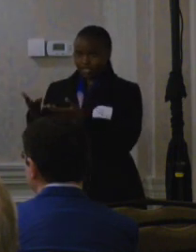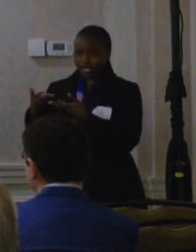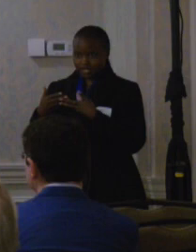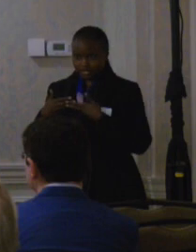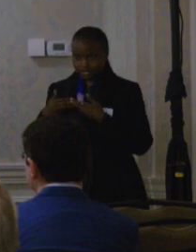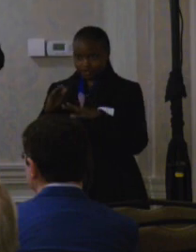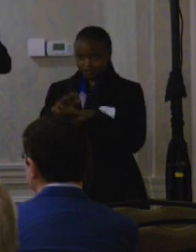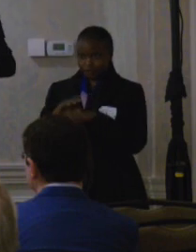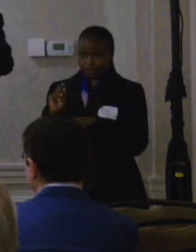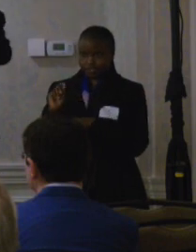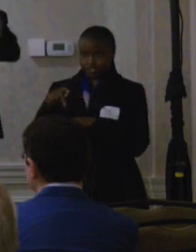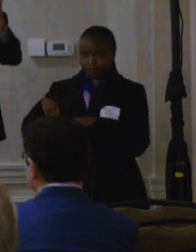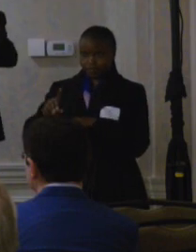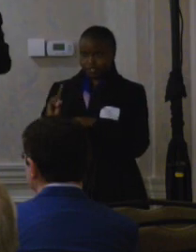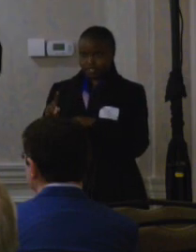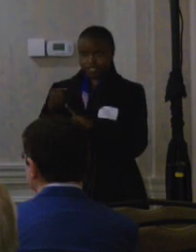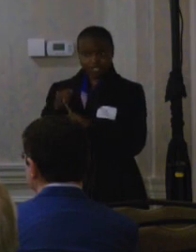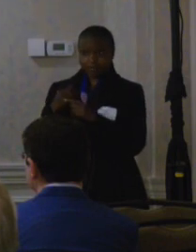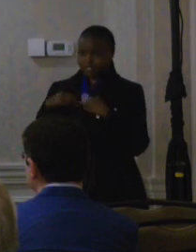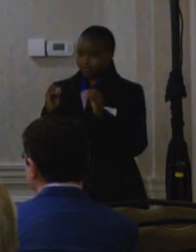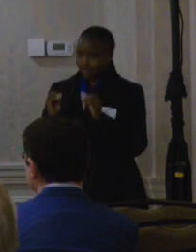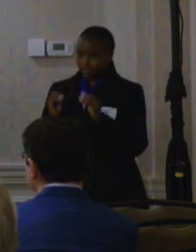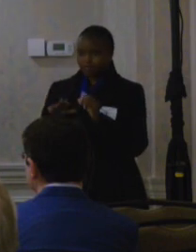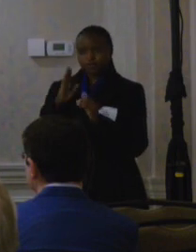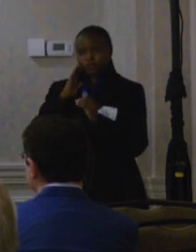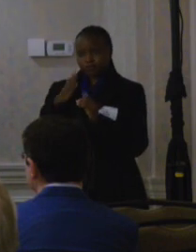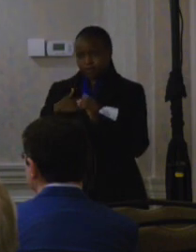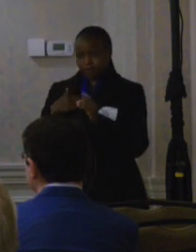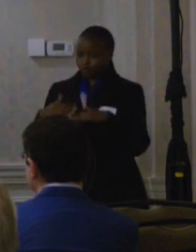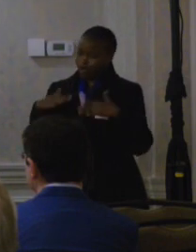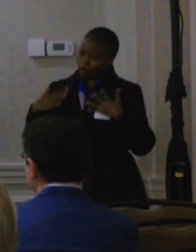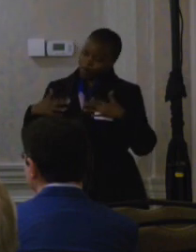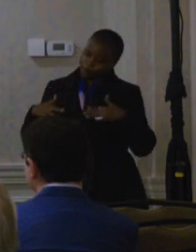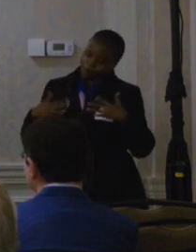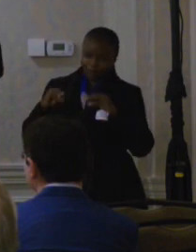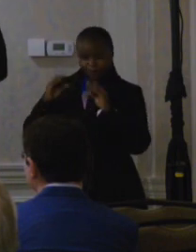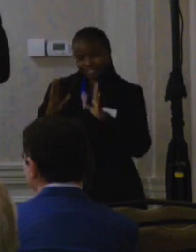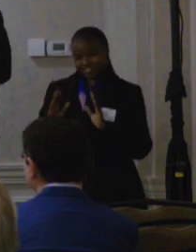development, which had no impact, of course, because my mother was already an amazing teacher.